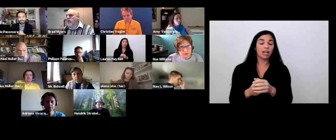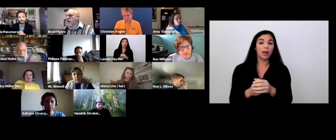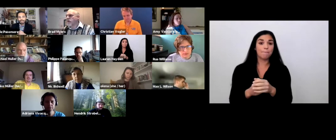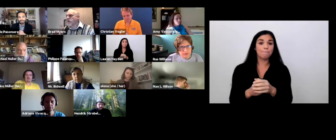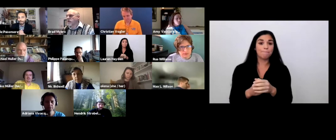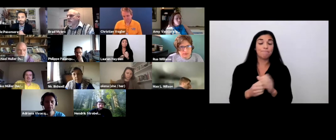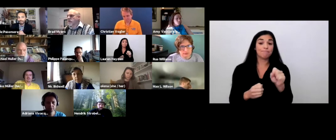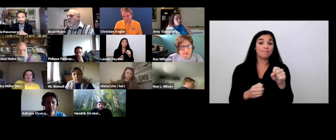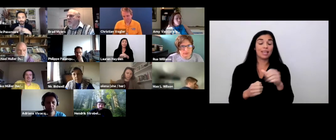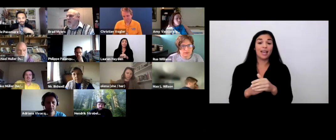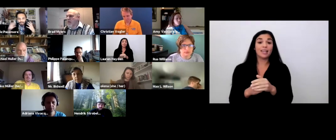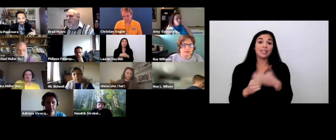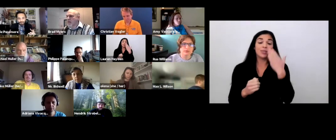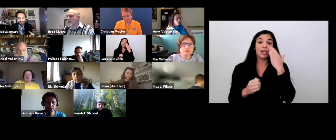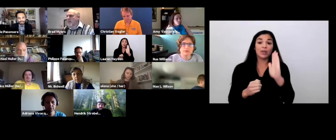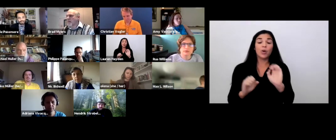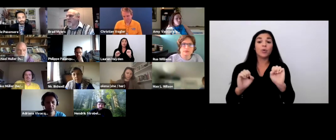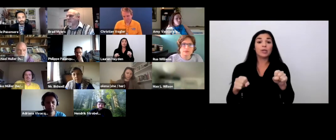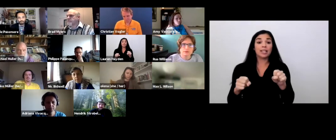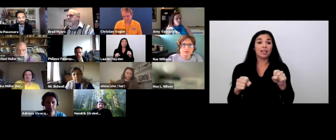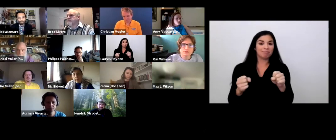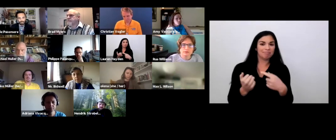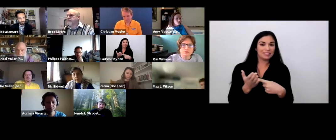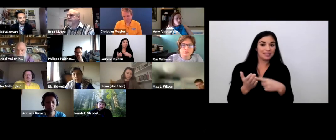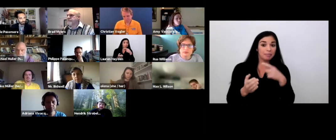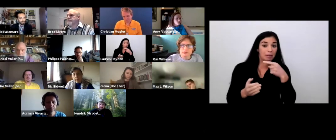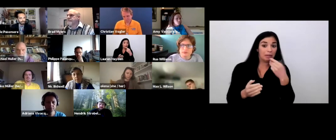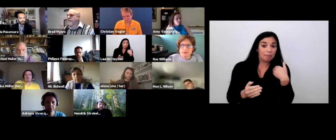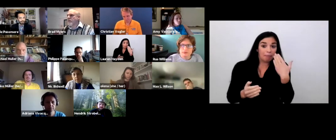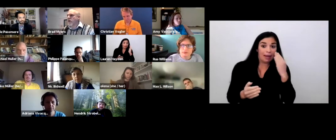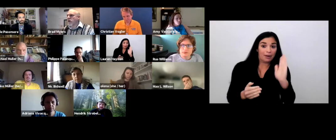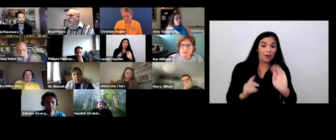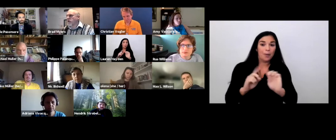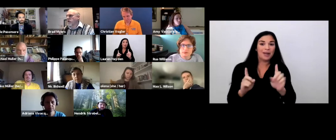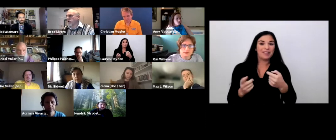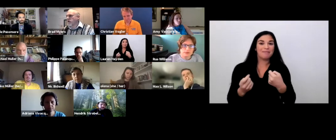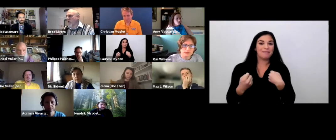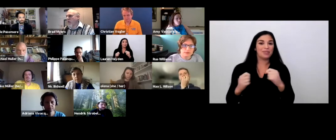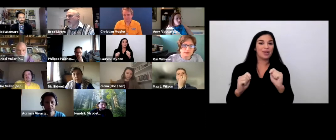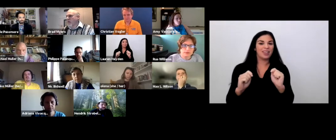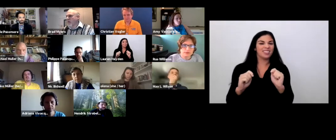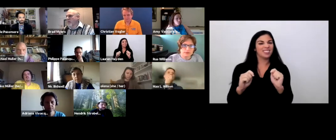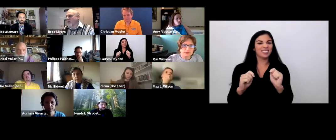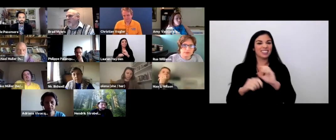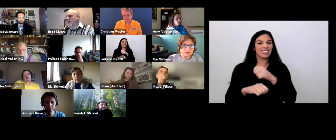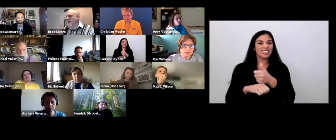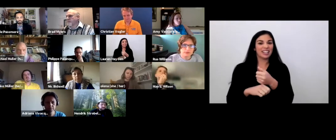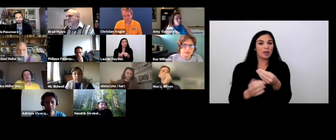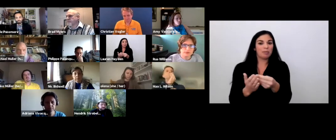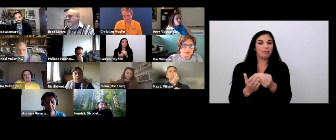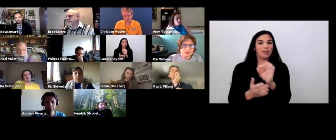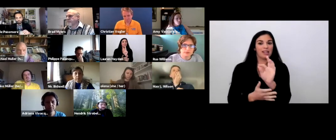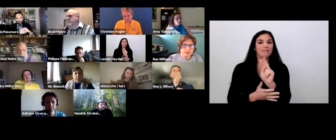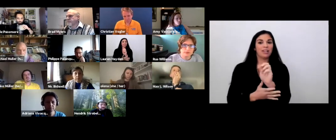I don't know if it's ready to talk about like publicly, but this is something we've been trying to put together. Yeah, so we do